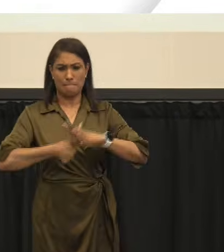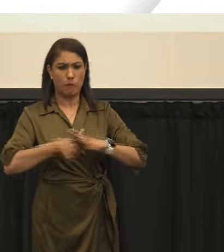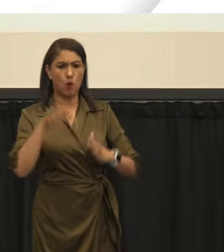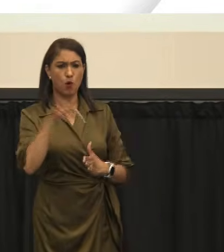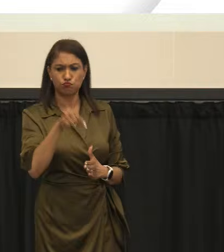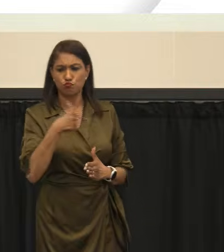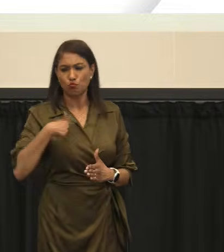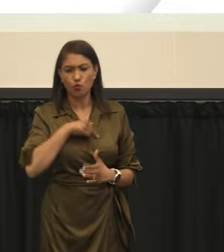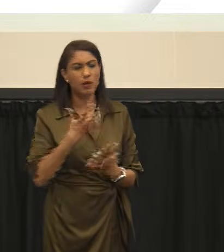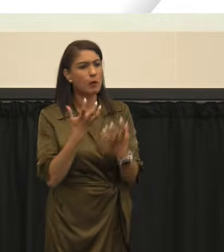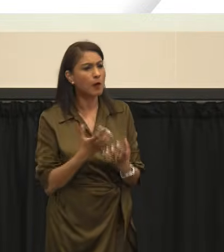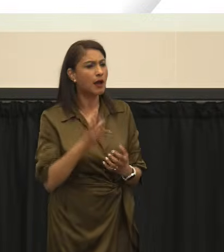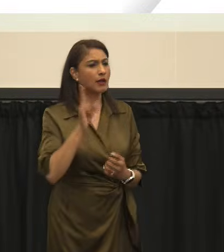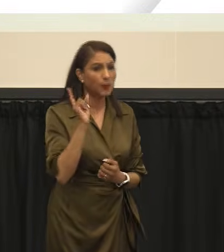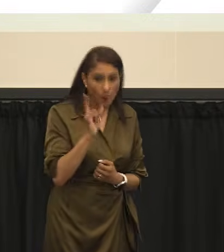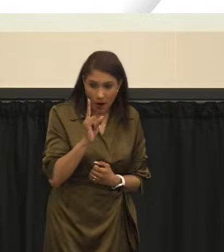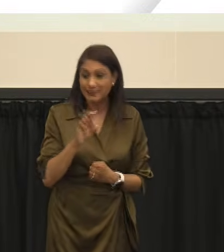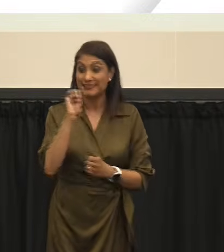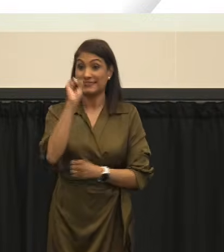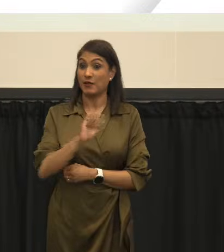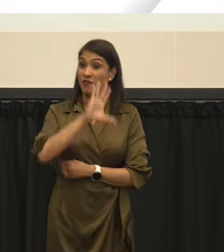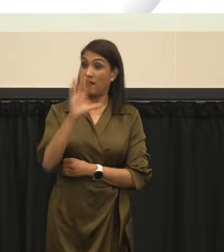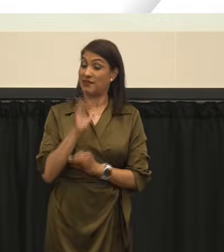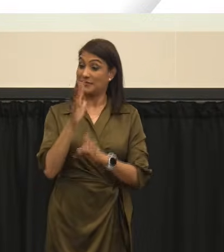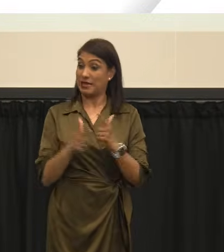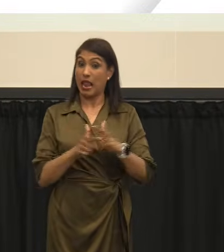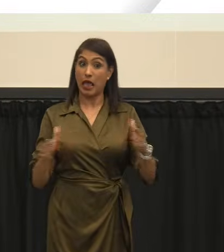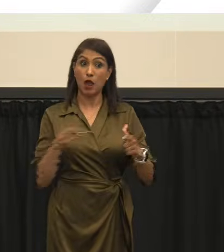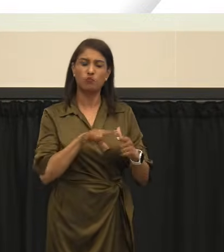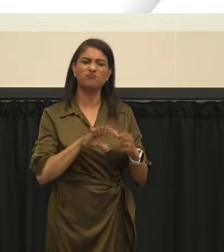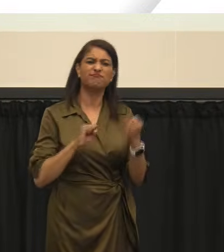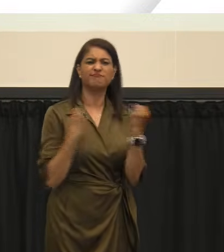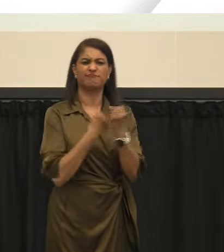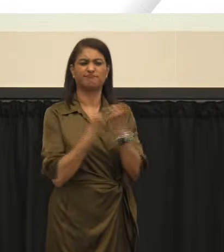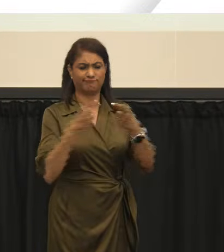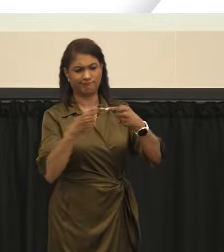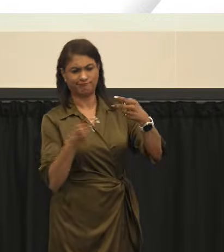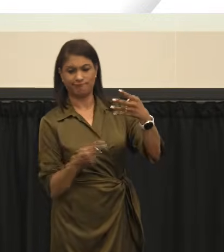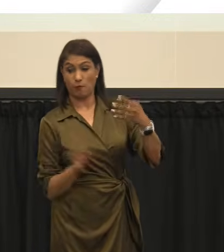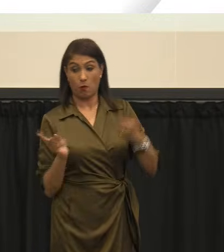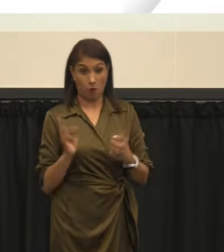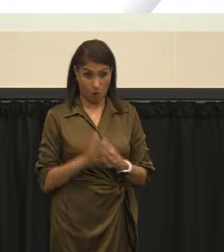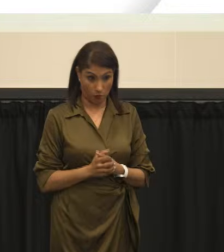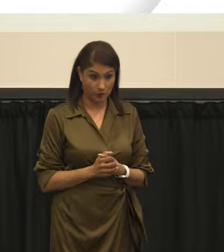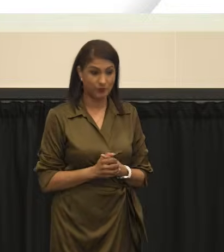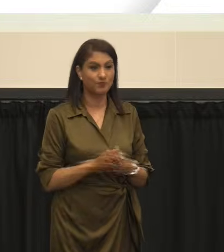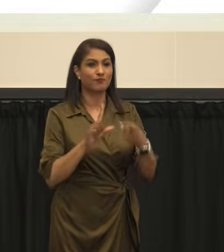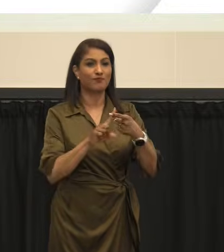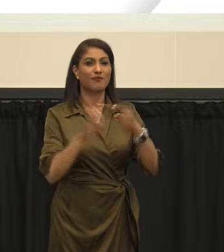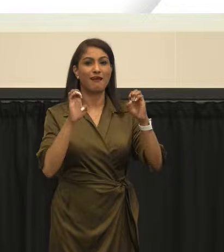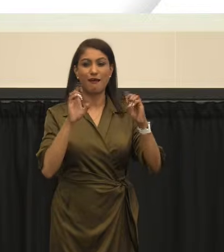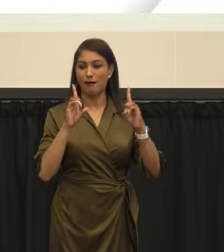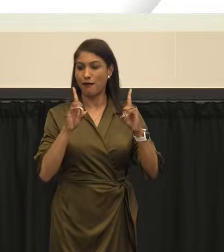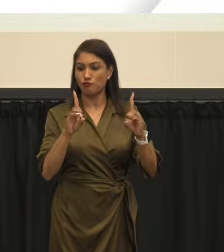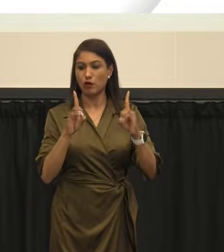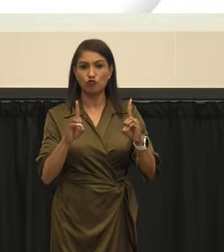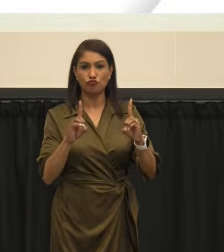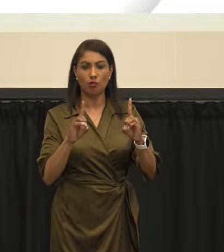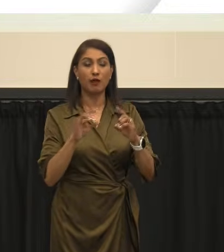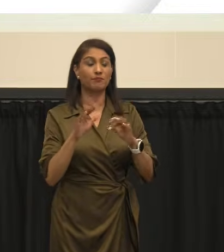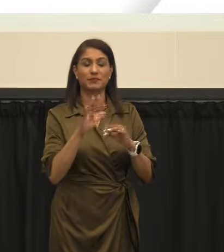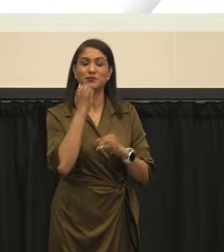Aisha. And then going back to what the Sign Bank, what we need to establish it, the support we